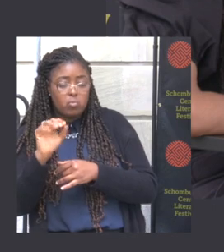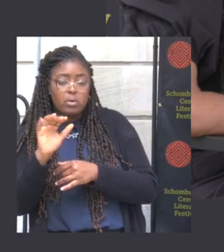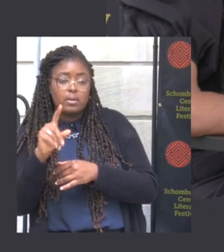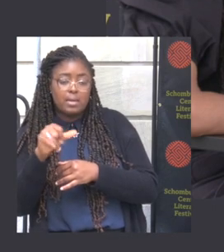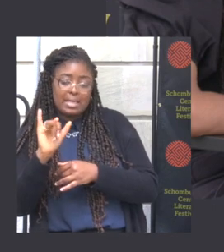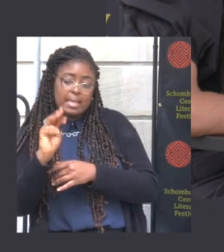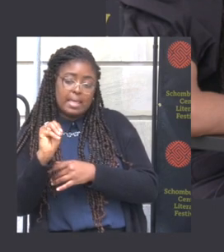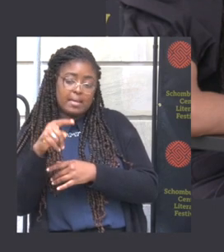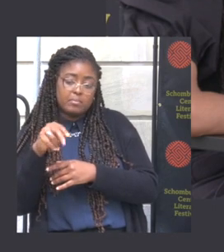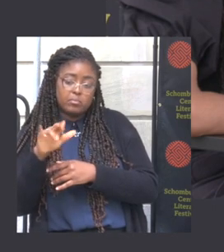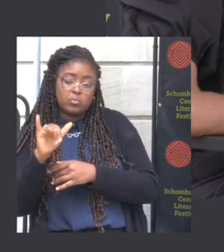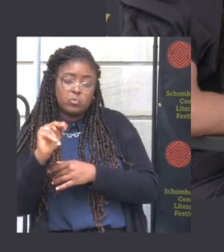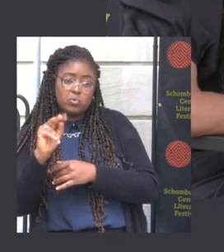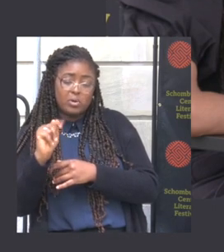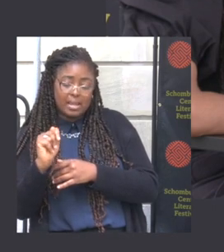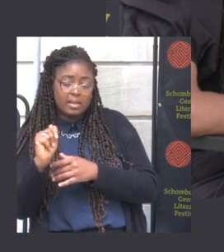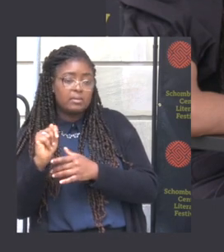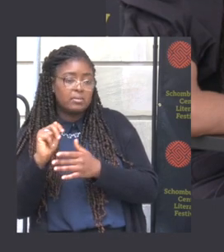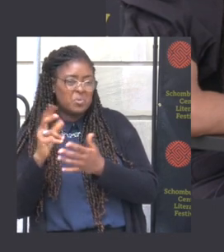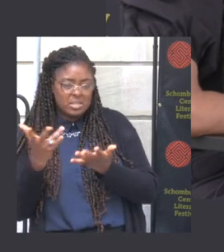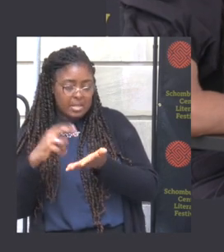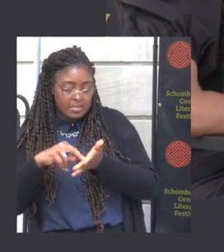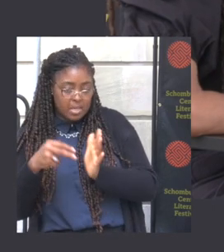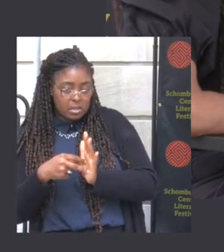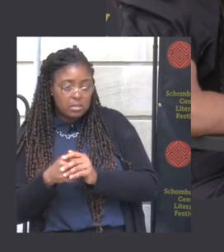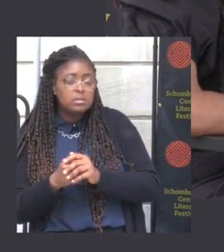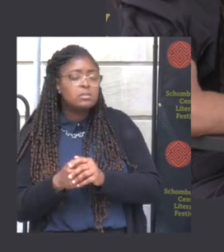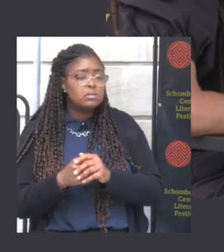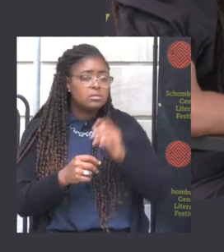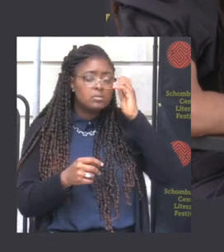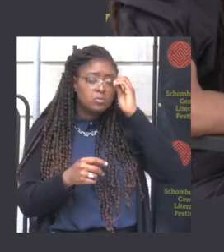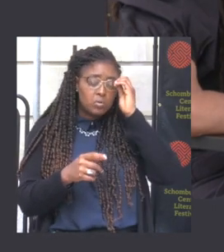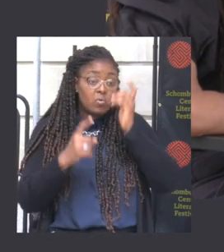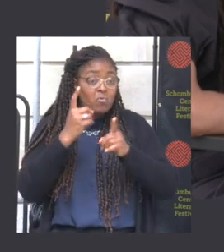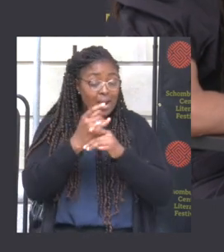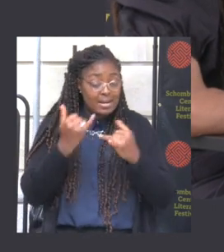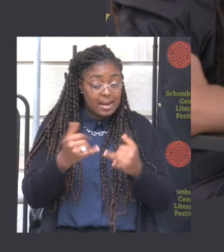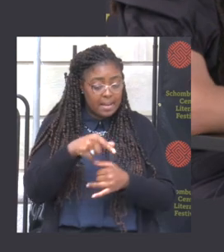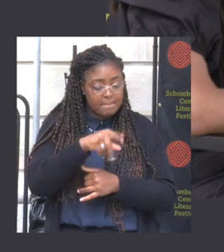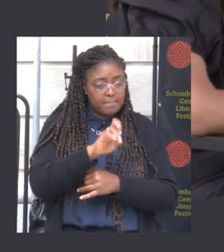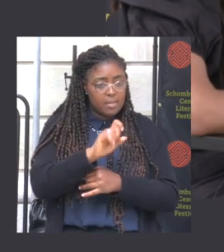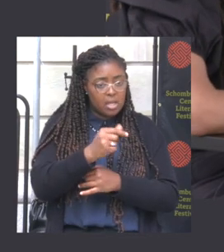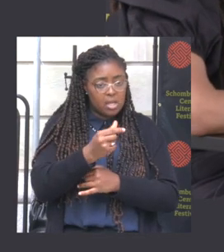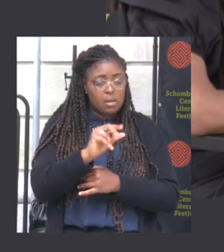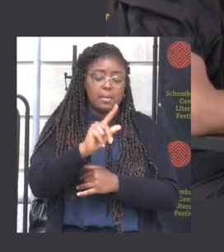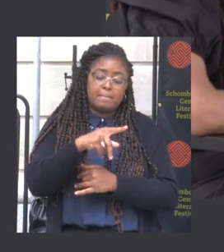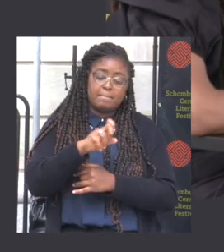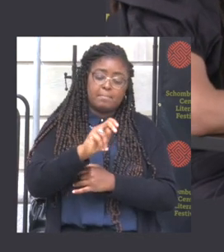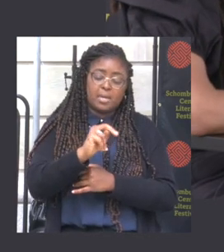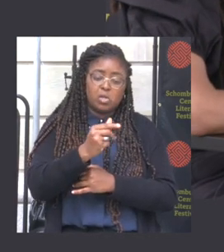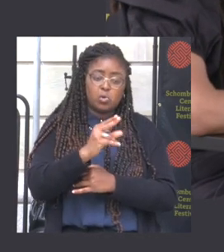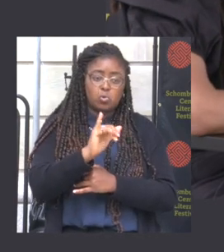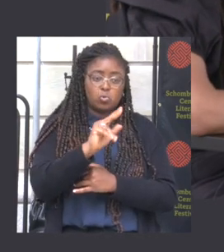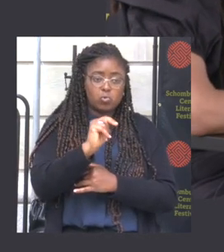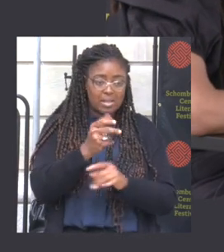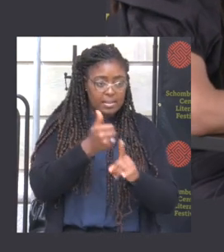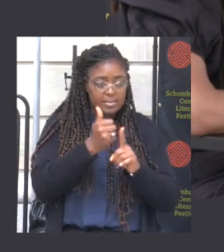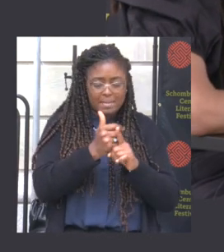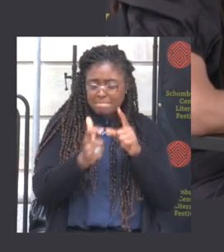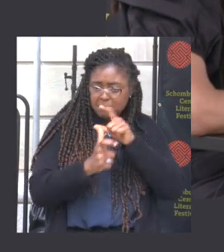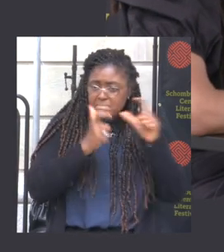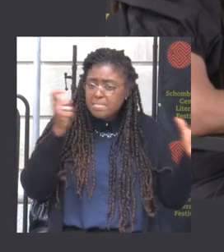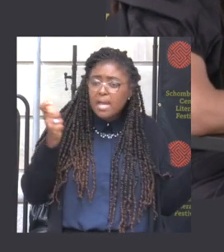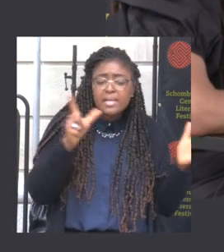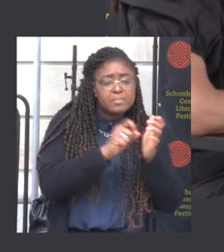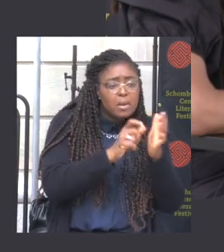need antitrust law. Well, we need people to like, so anyway. Right now, Penguin Random House is the biggest publisher in the world. They've gobbled up